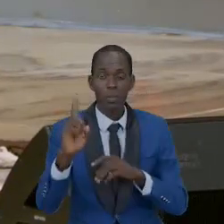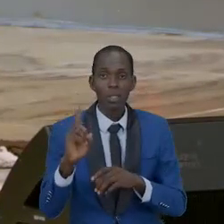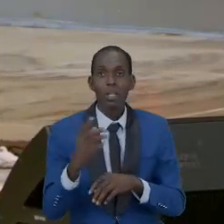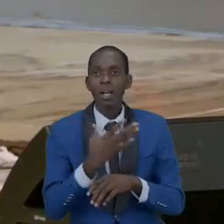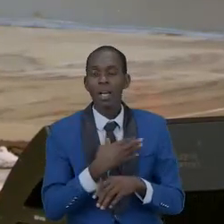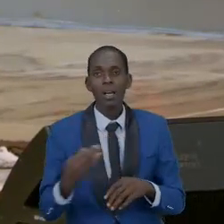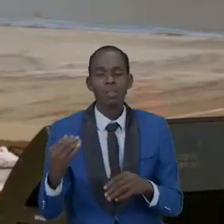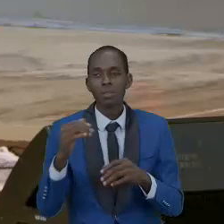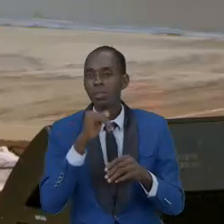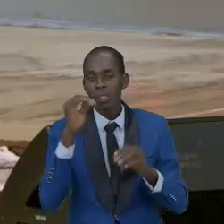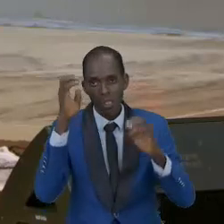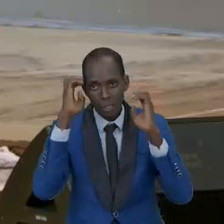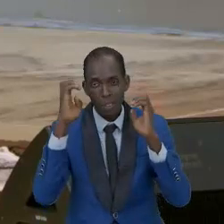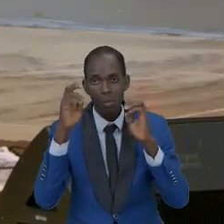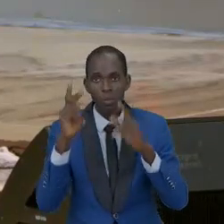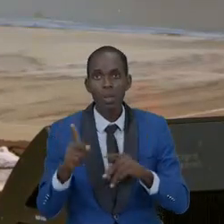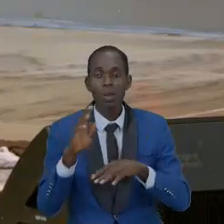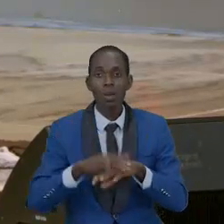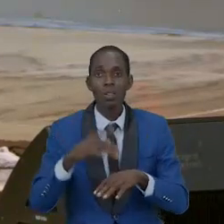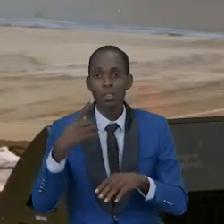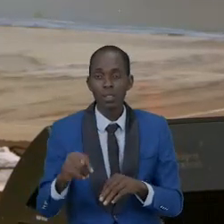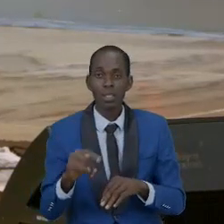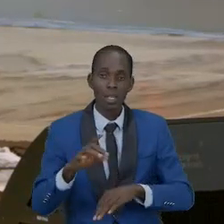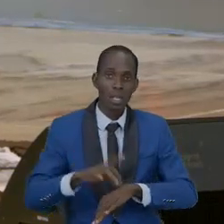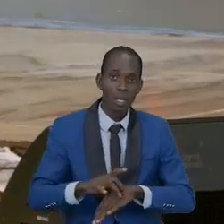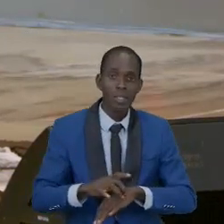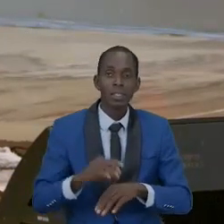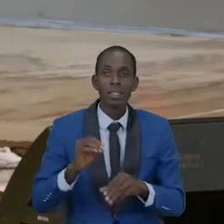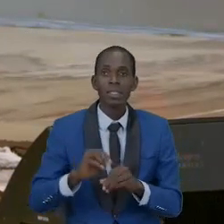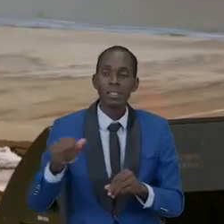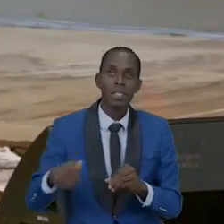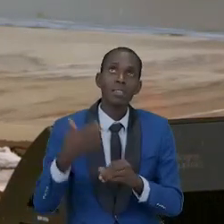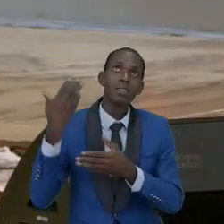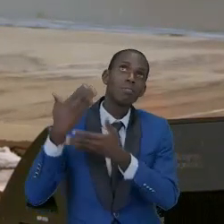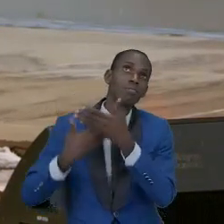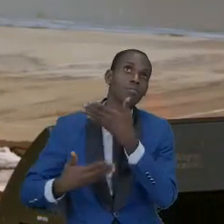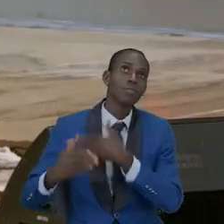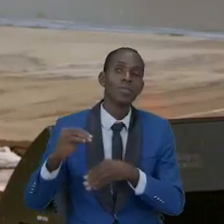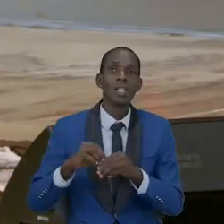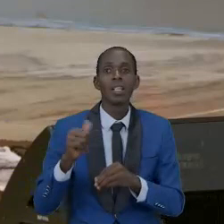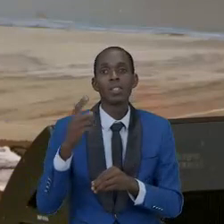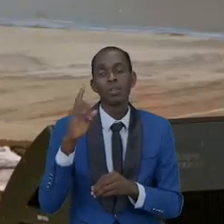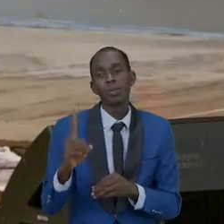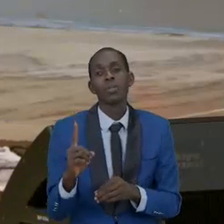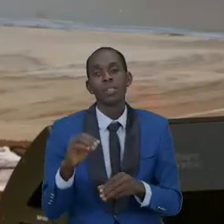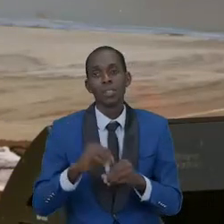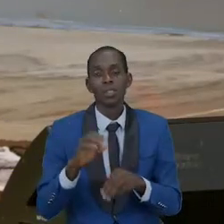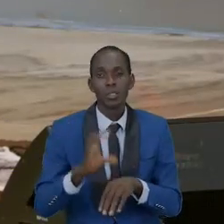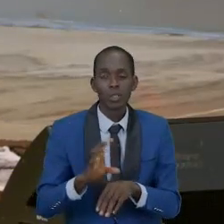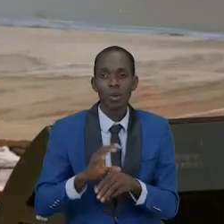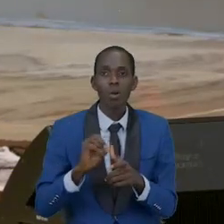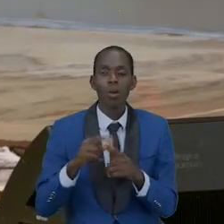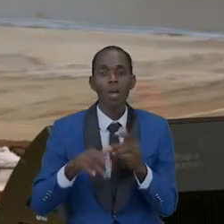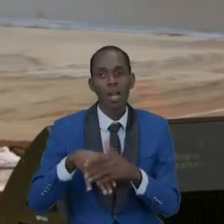illiterate, anyone on the face of the earth, in any generation, anyone in church or outside